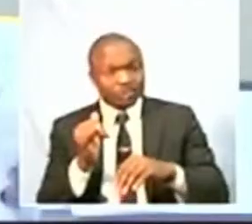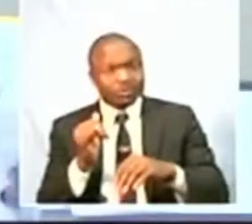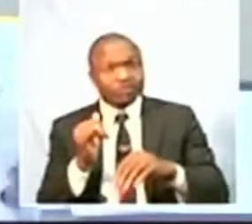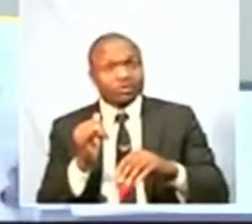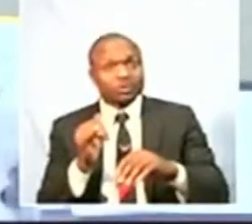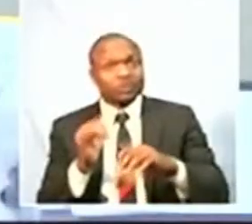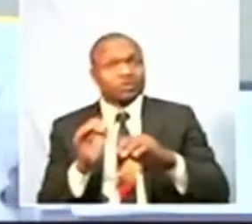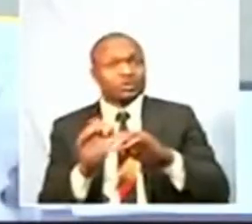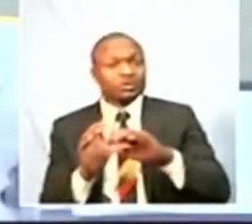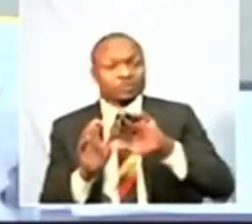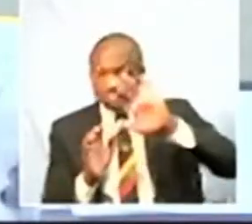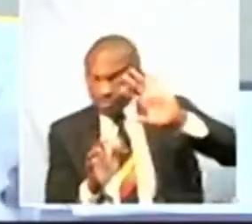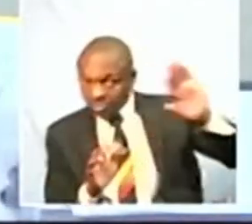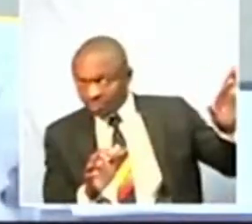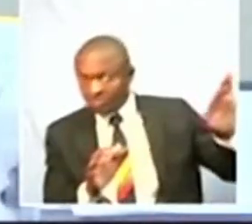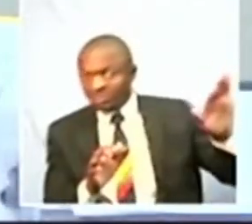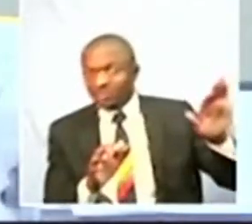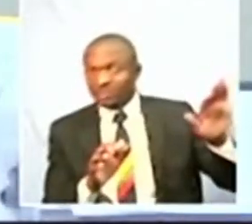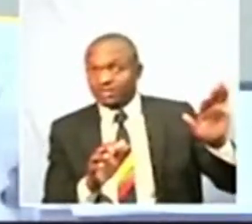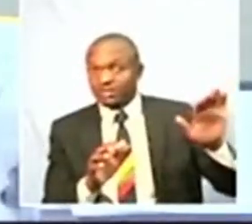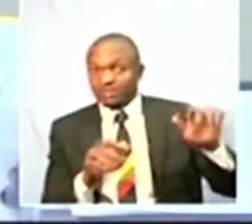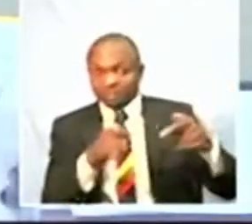zonal committees?